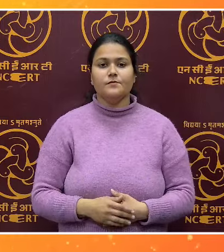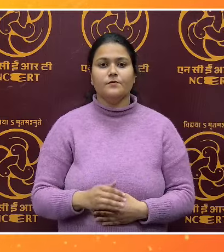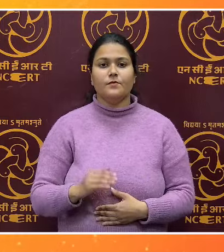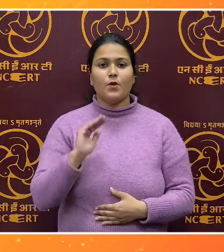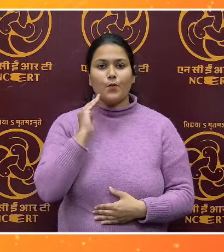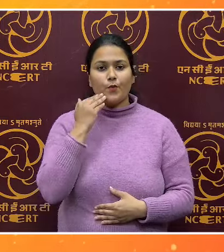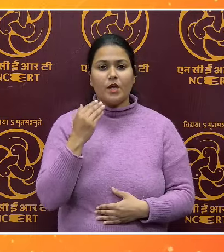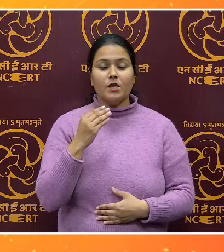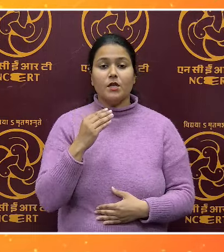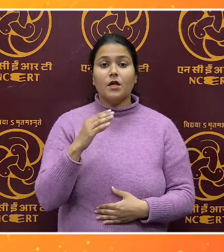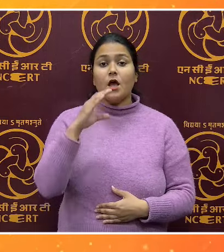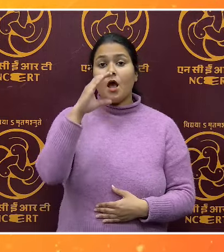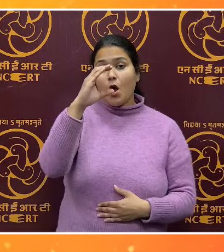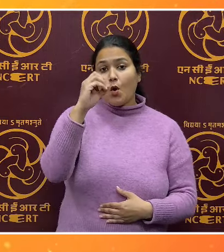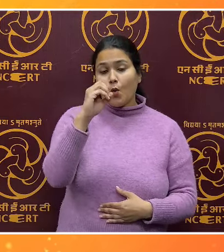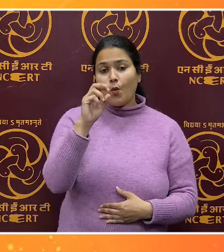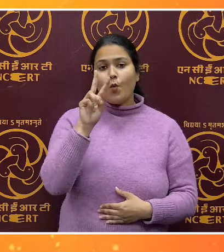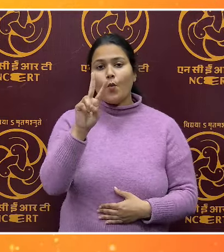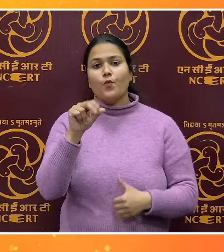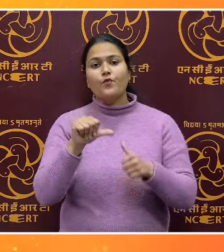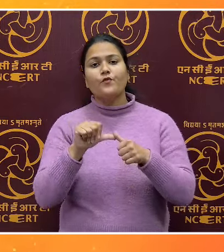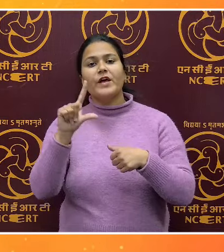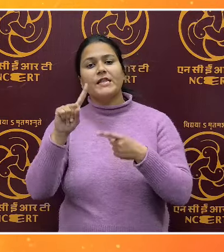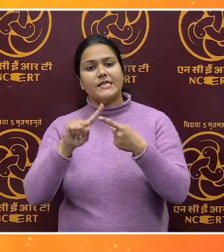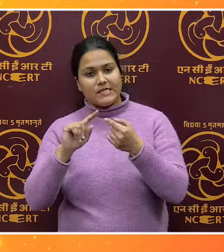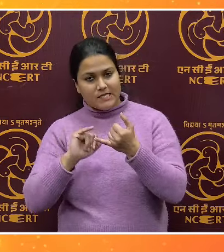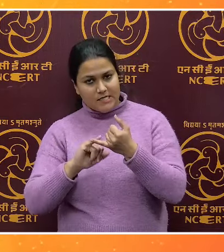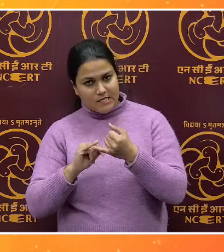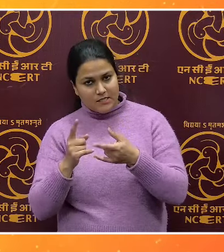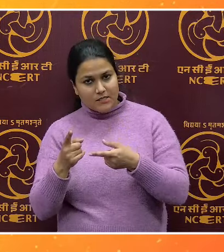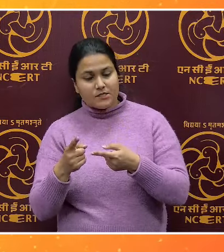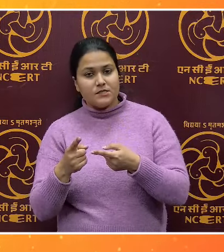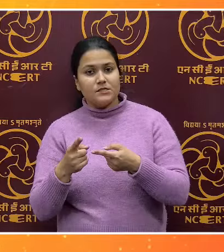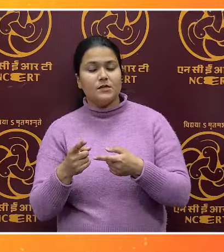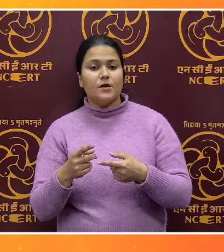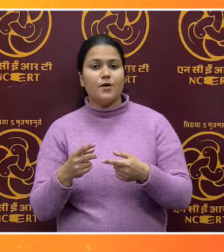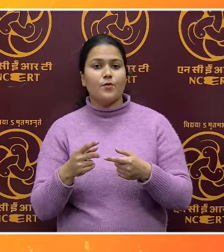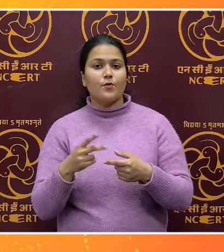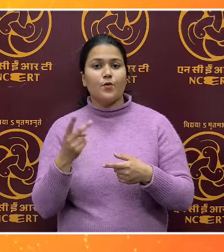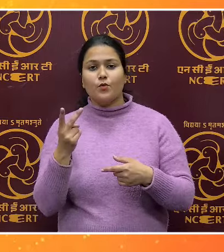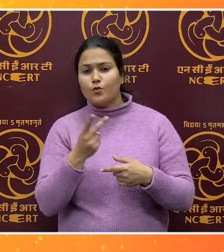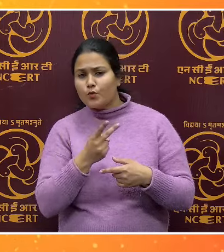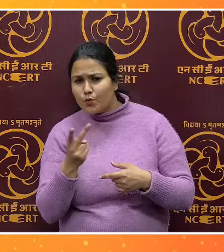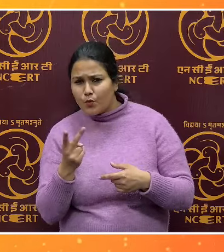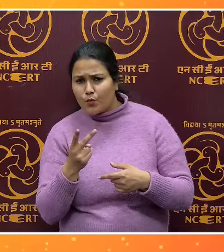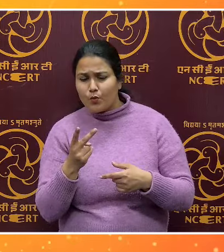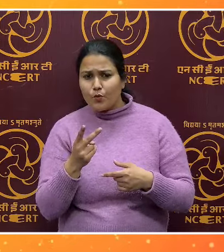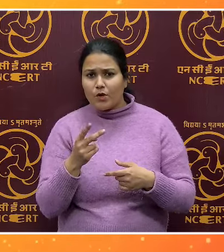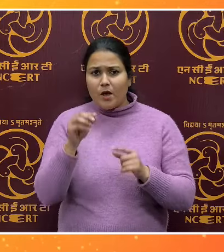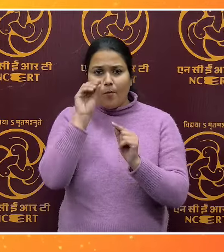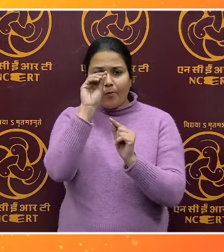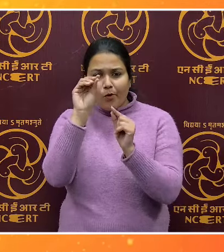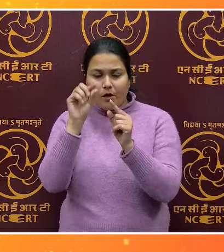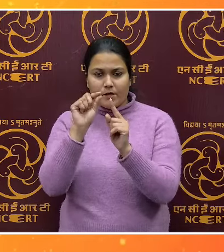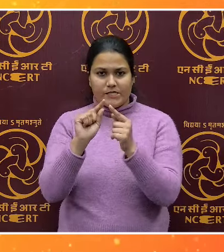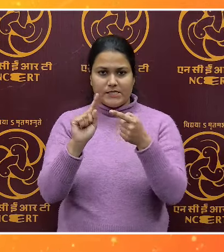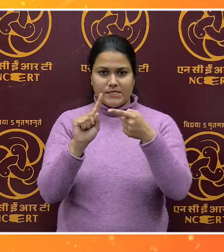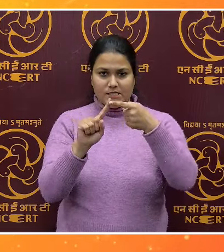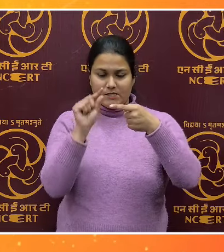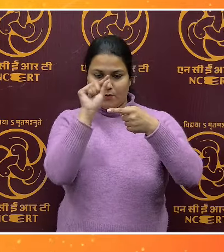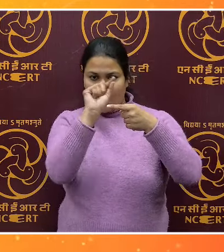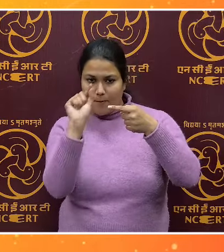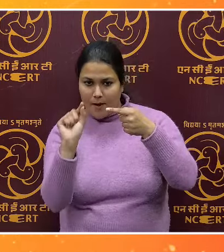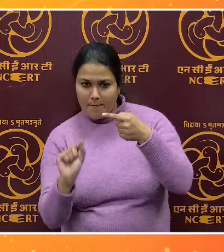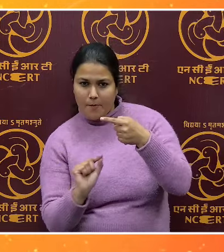bond. Coordinate covalent bond means both electrons of the bond to be provided by one atom of group